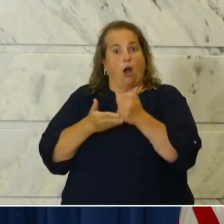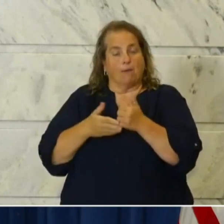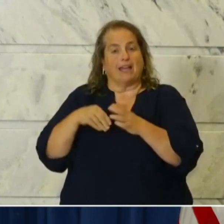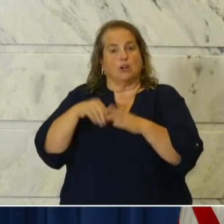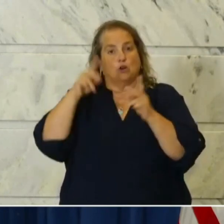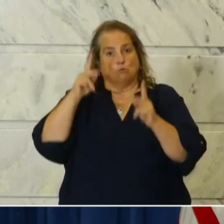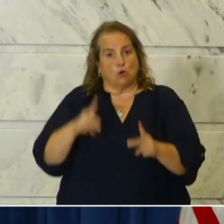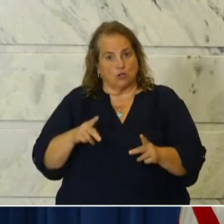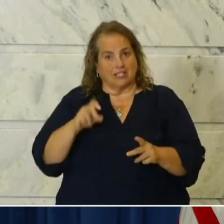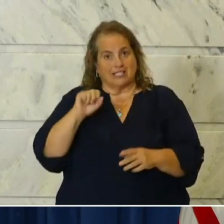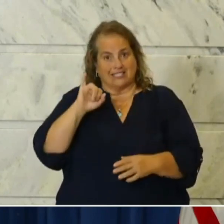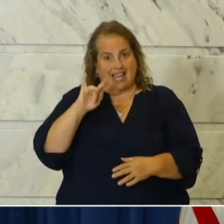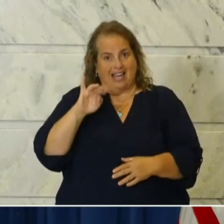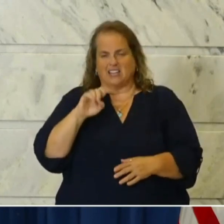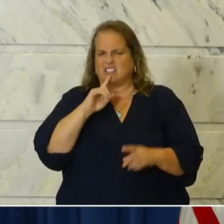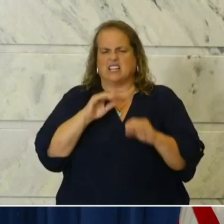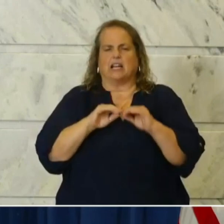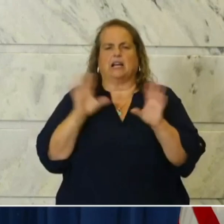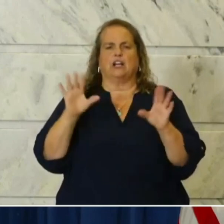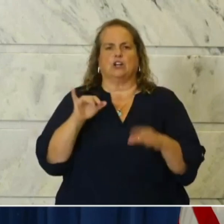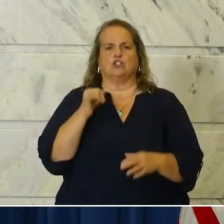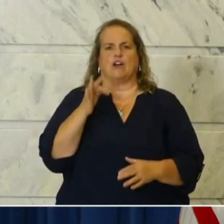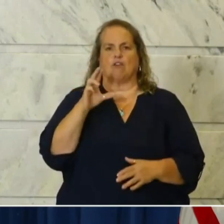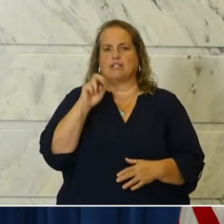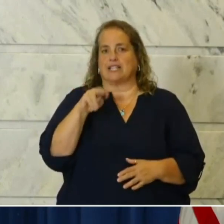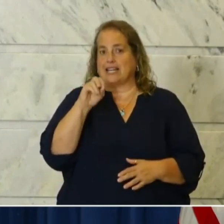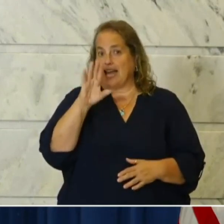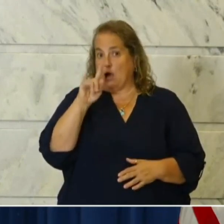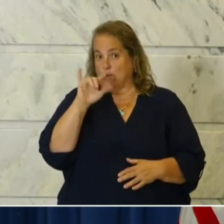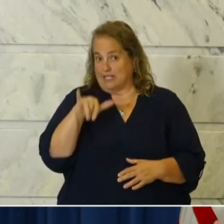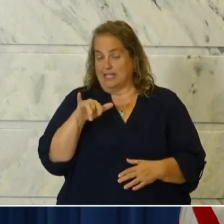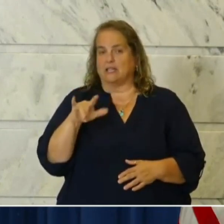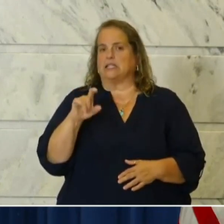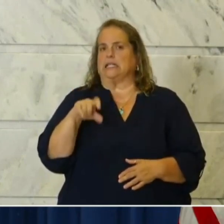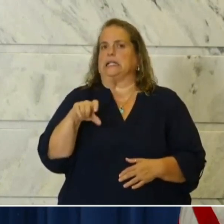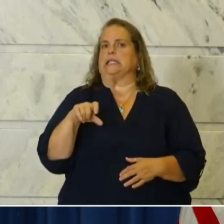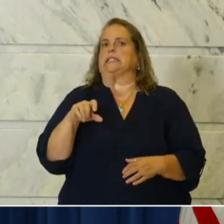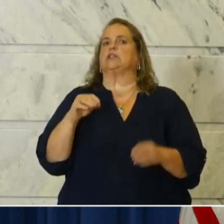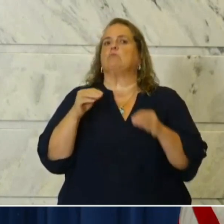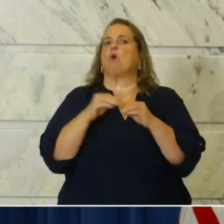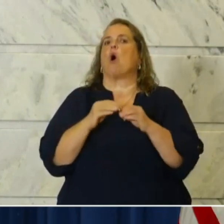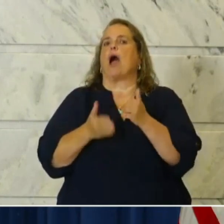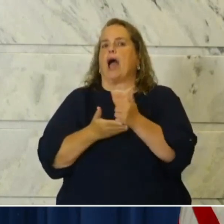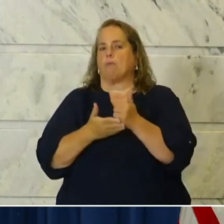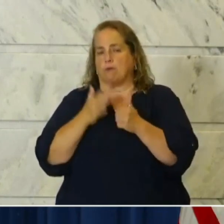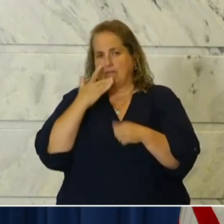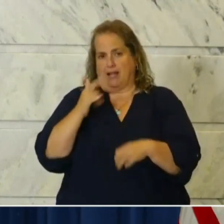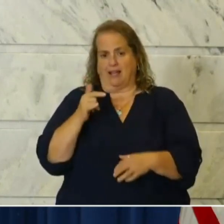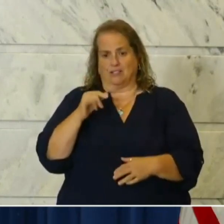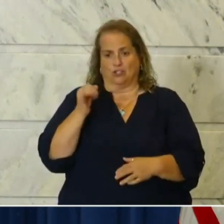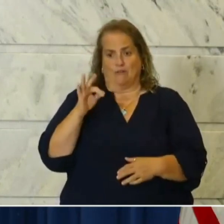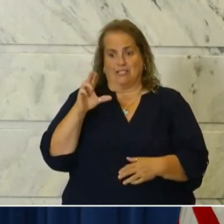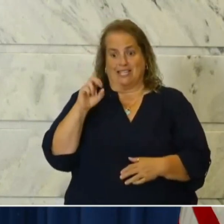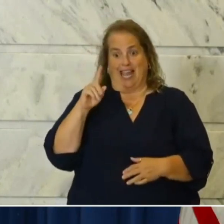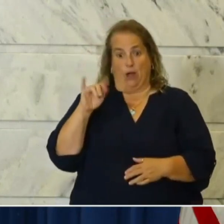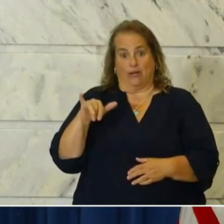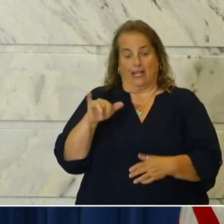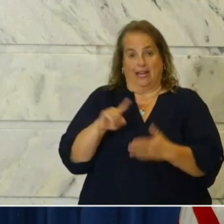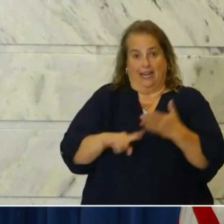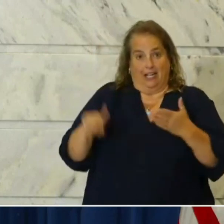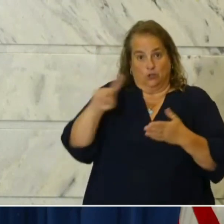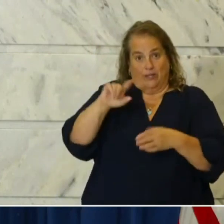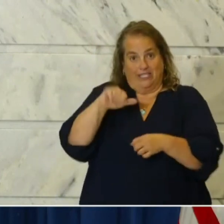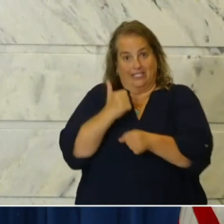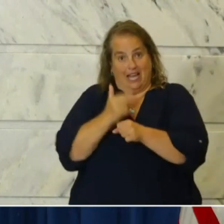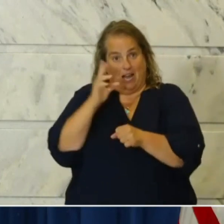of Jefferson County need that assistance. So the question is about the in-person site that is being set up next week, where all